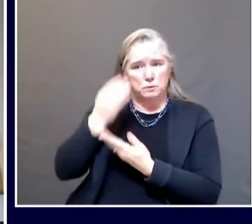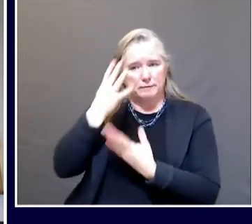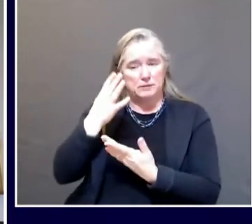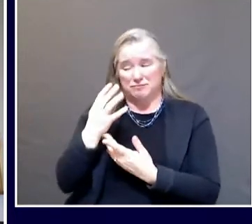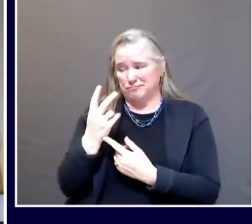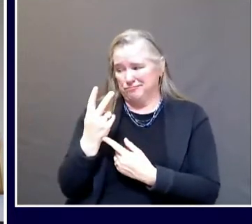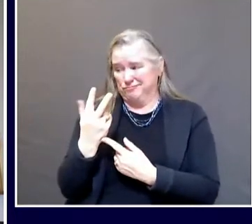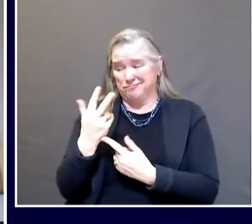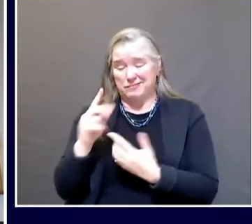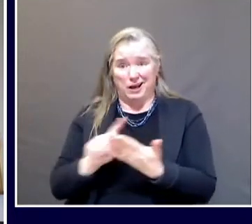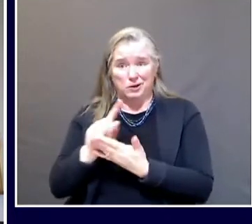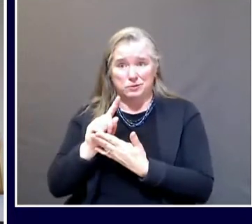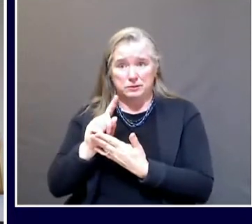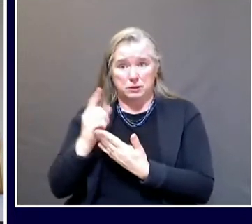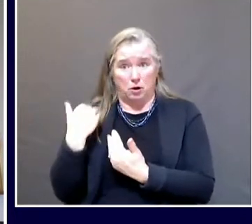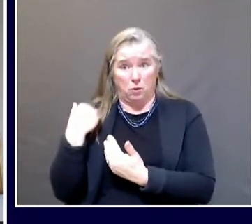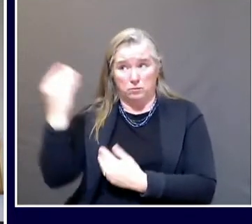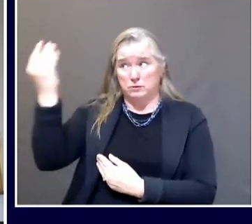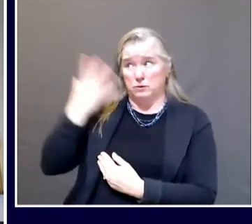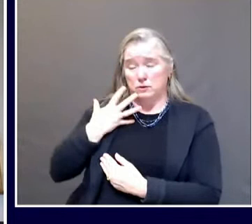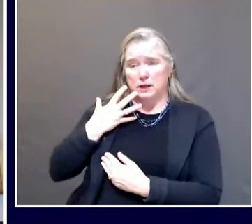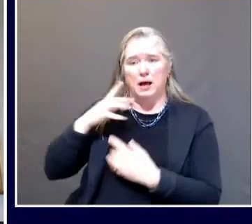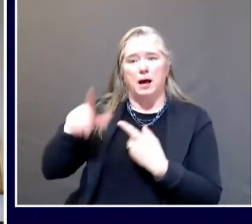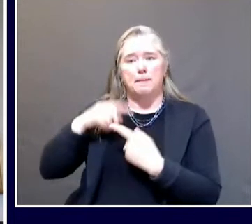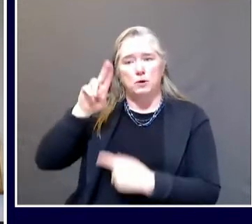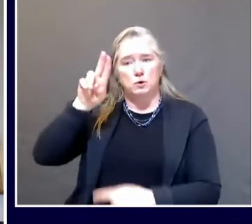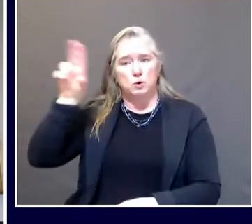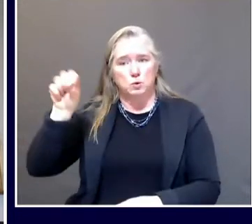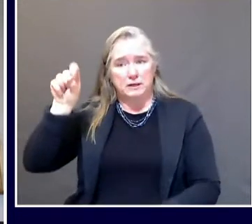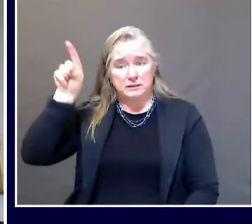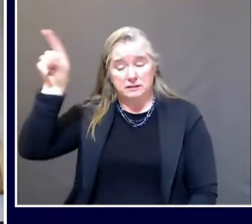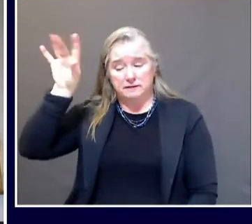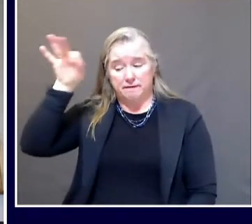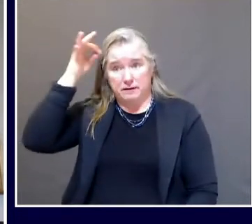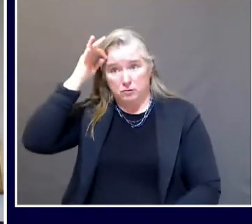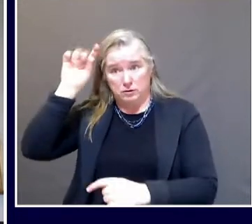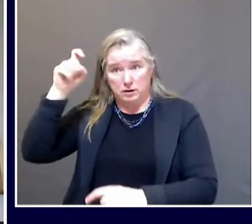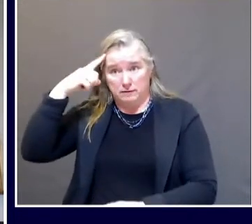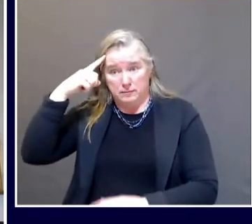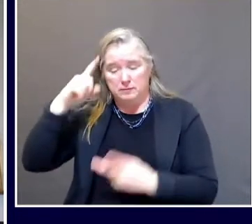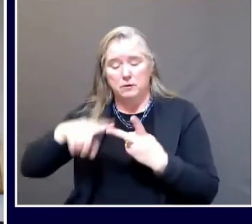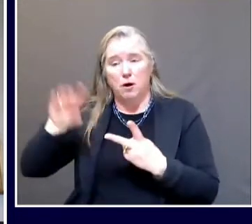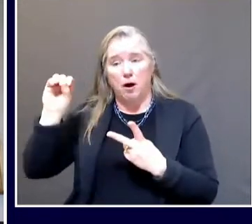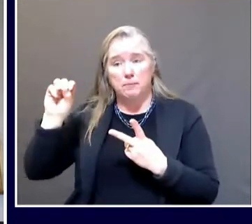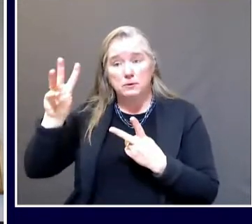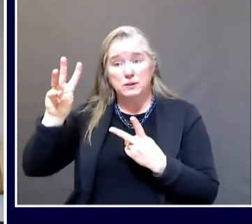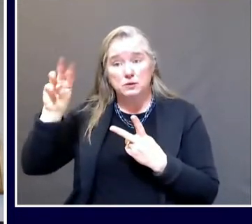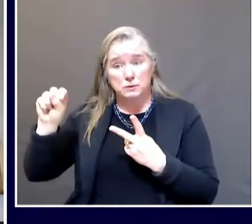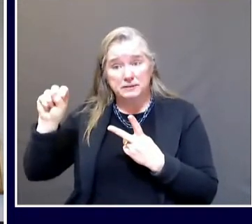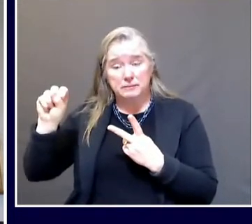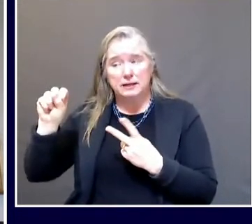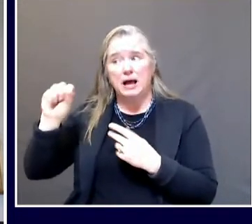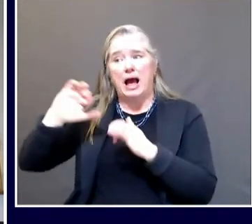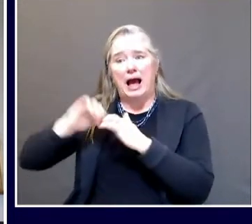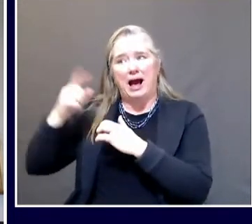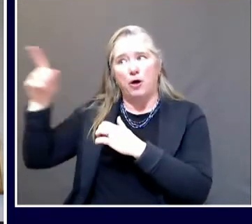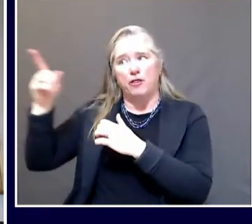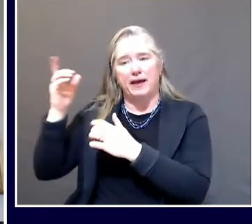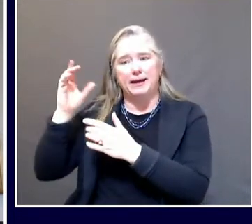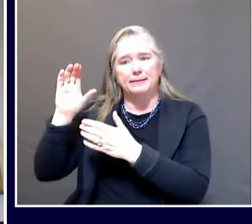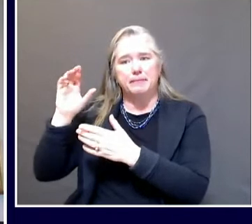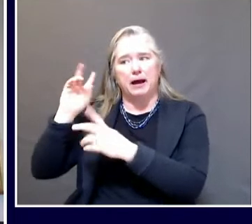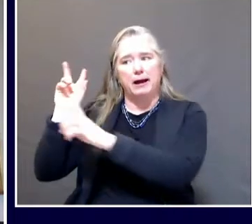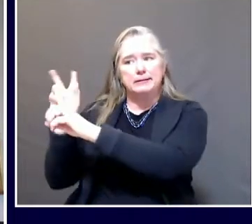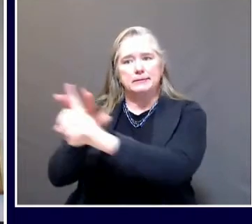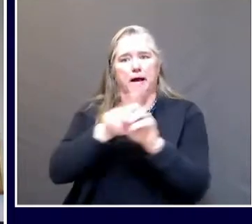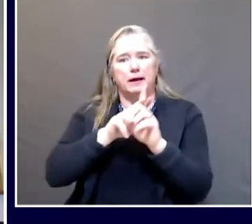hours ago regarding the US government and Operation Warp Speed's allocations of vaccines to states.